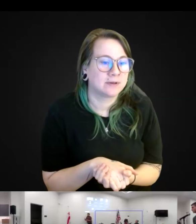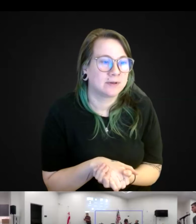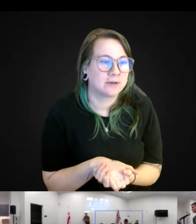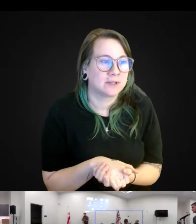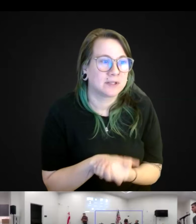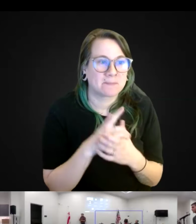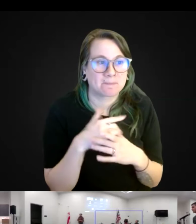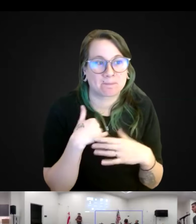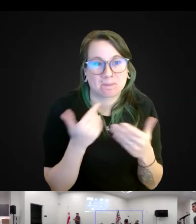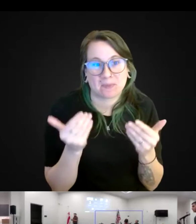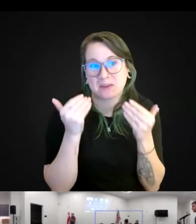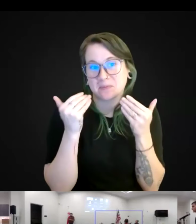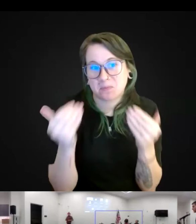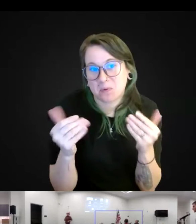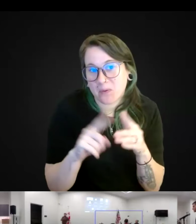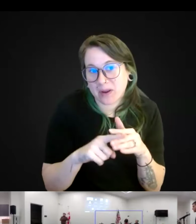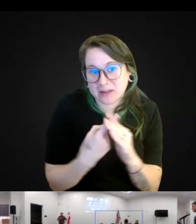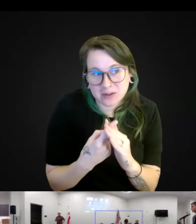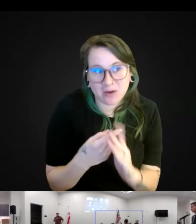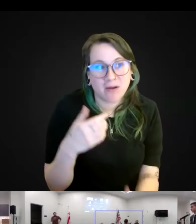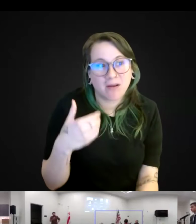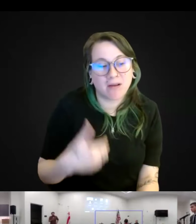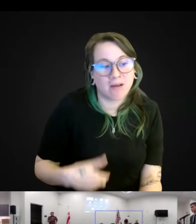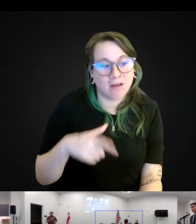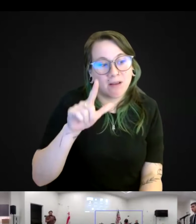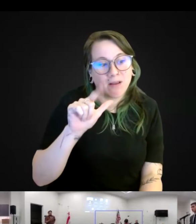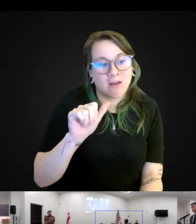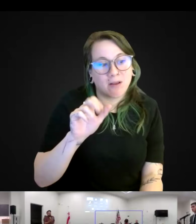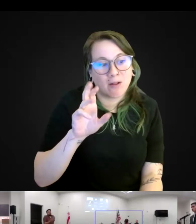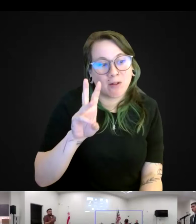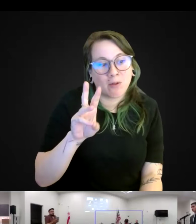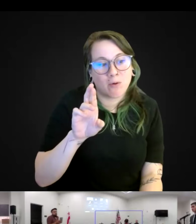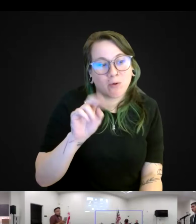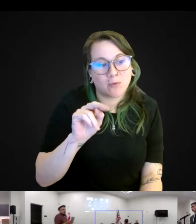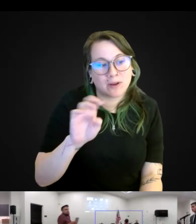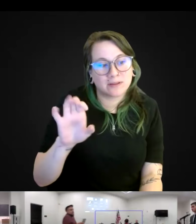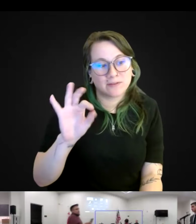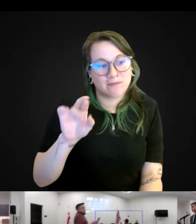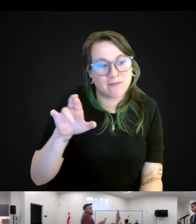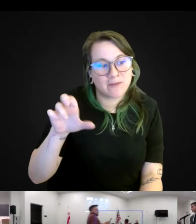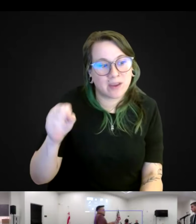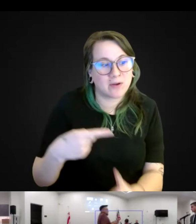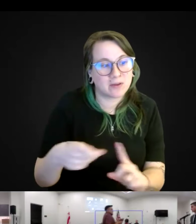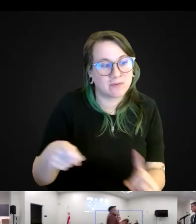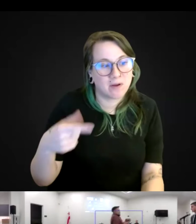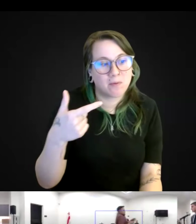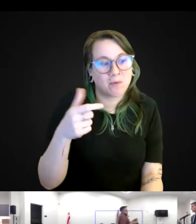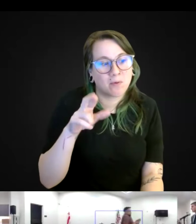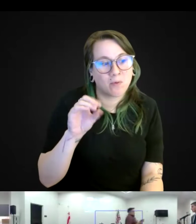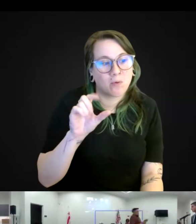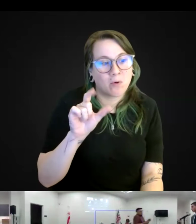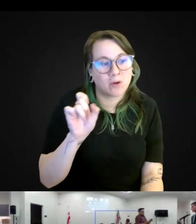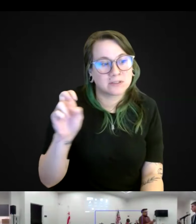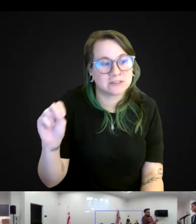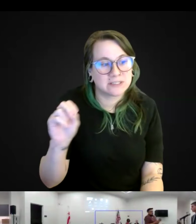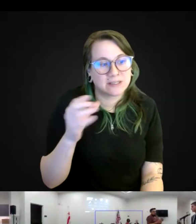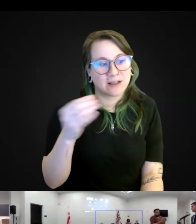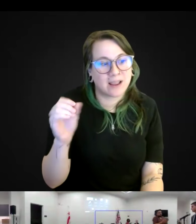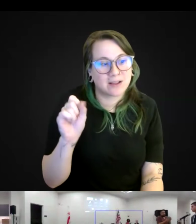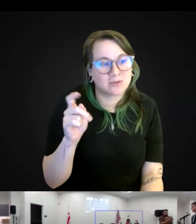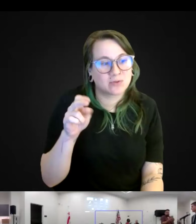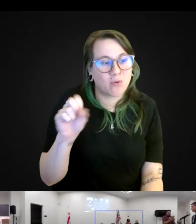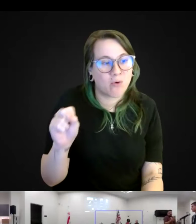Well, I'll go ahead and start. Lawrence Ferris from the law firm of Goulston and Storrs, Land Use Counsel for this project at 400